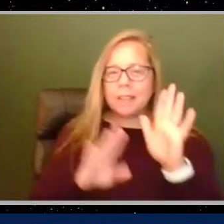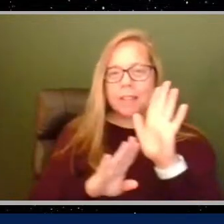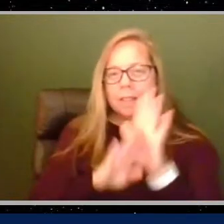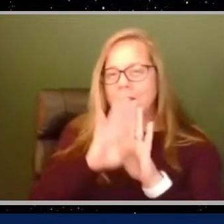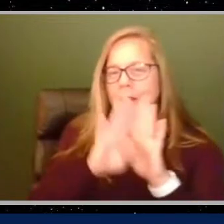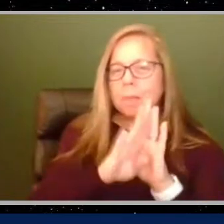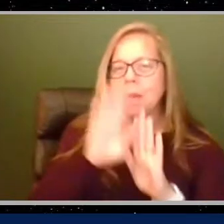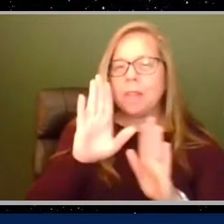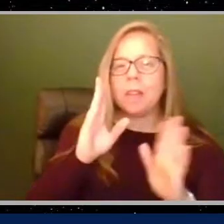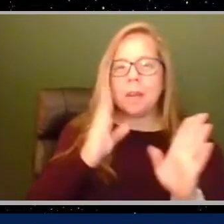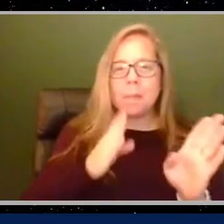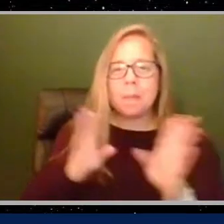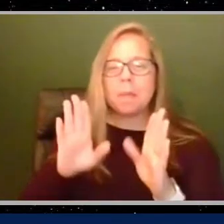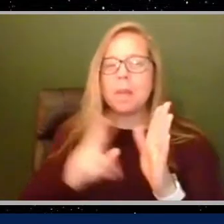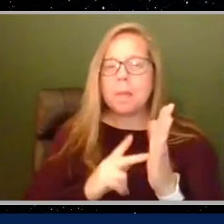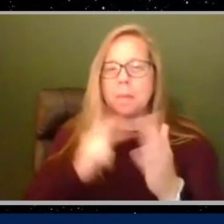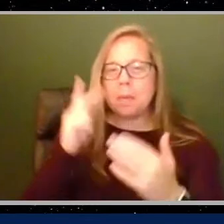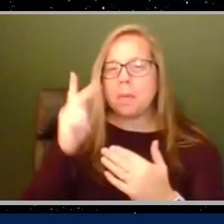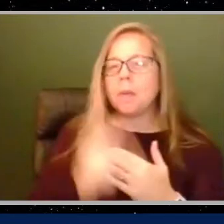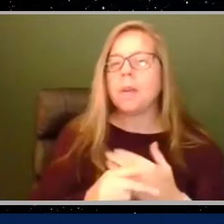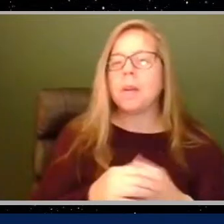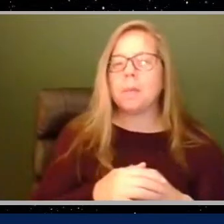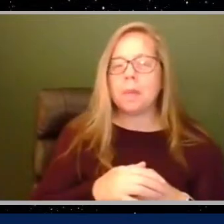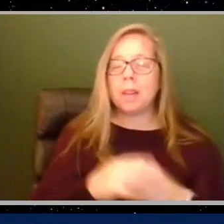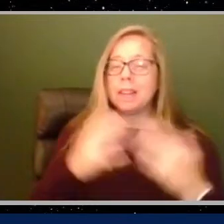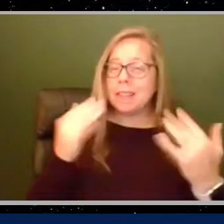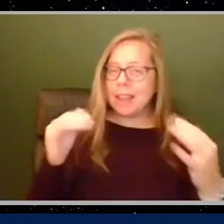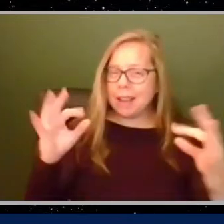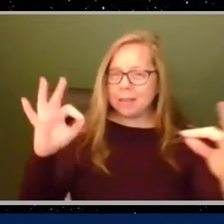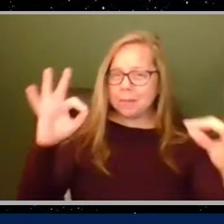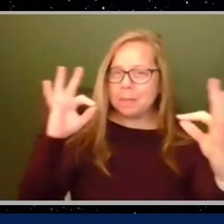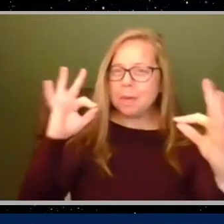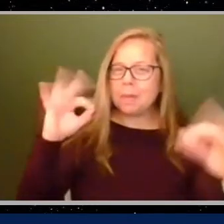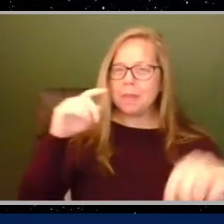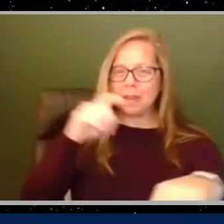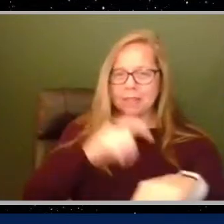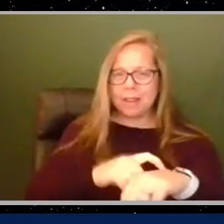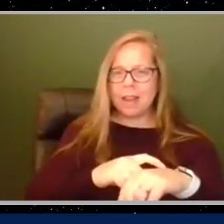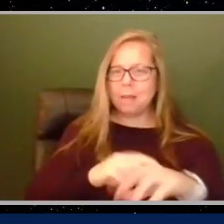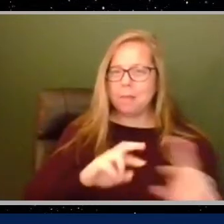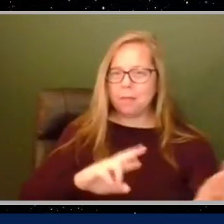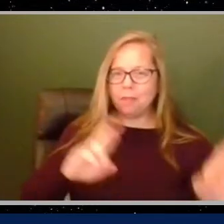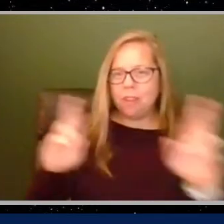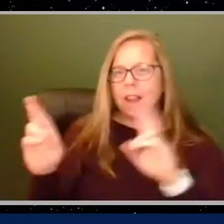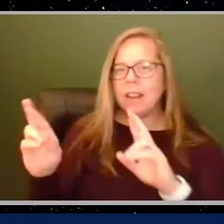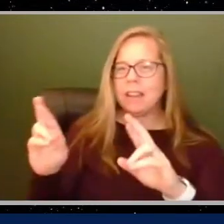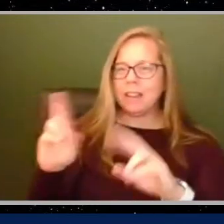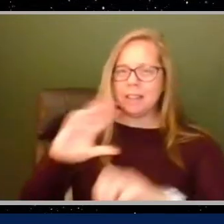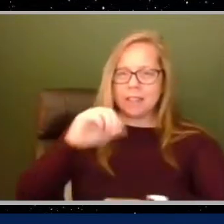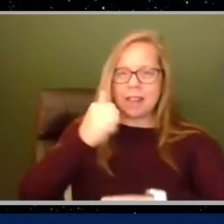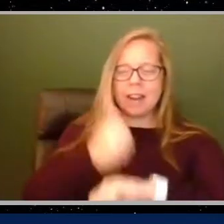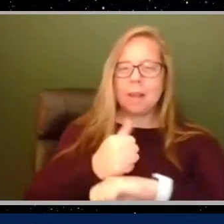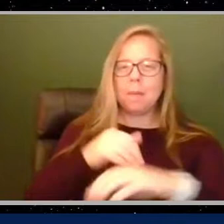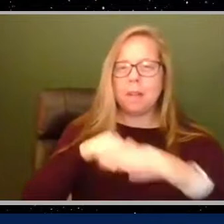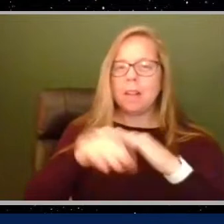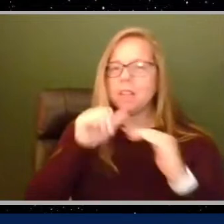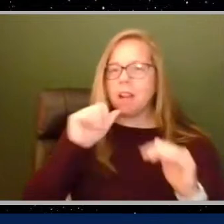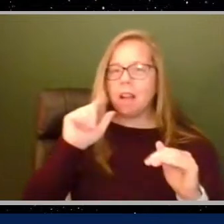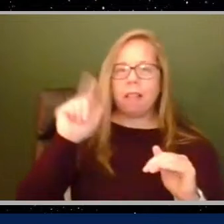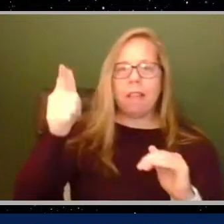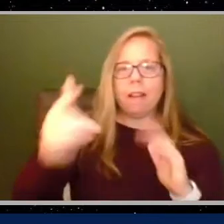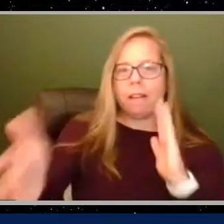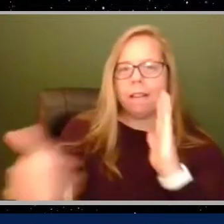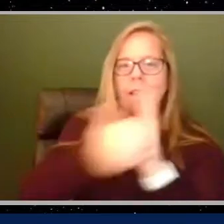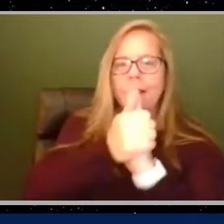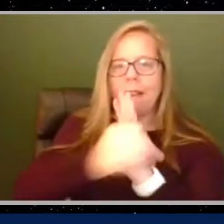orbital. And now is the perfect time to make them accessible rather than having to retrofit them in the future to make them accessible.